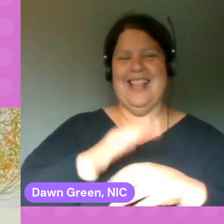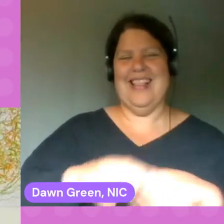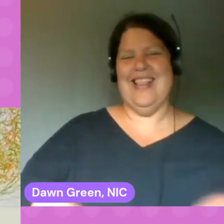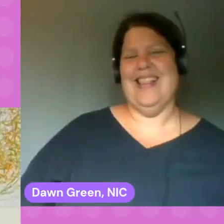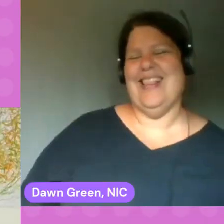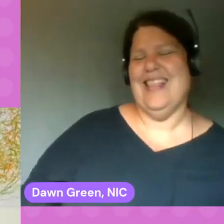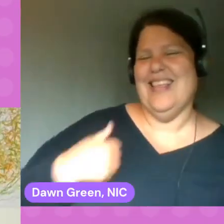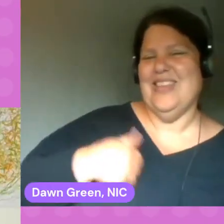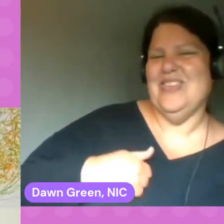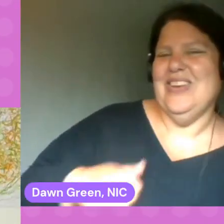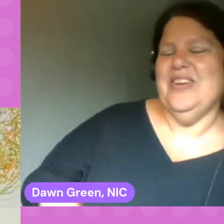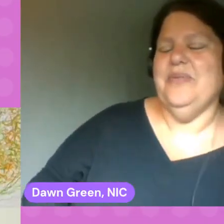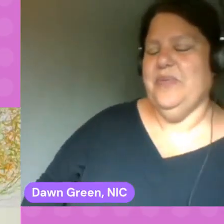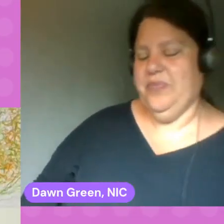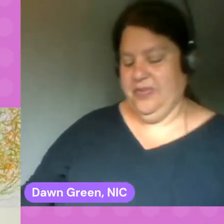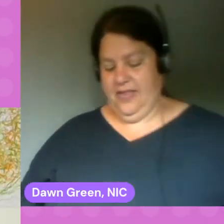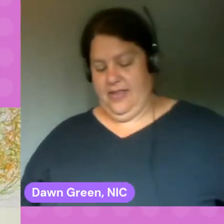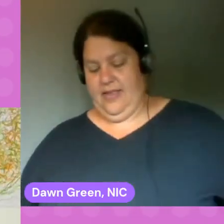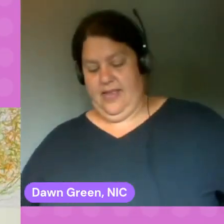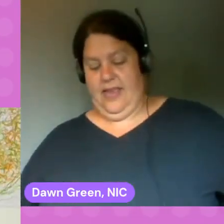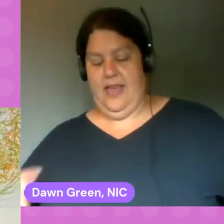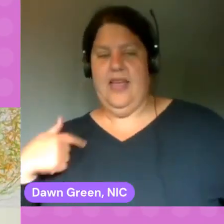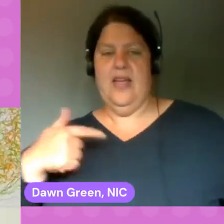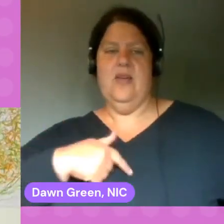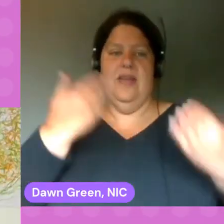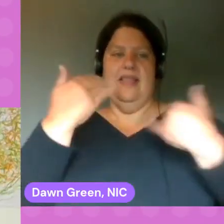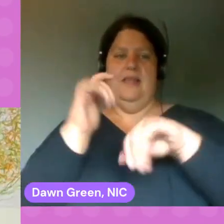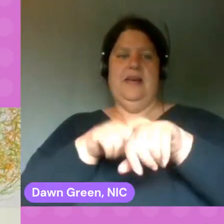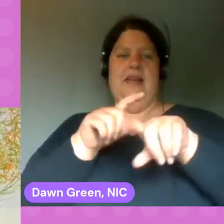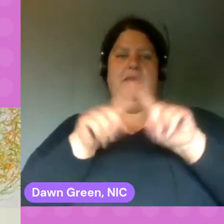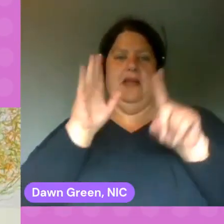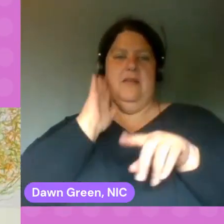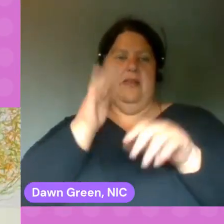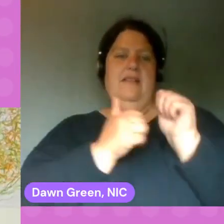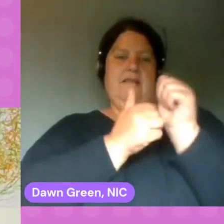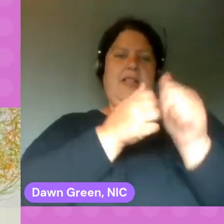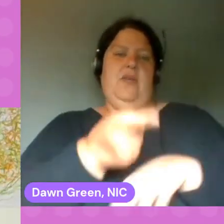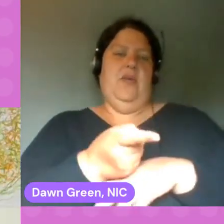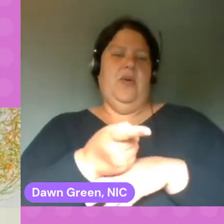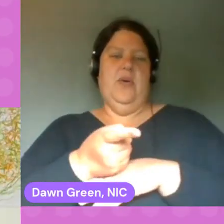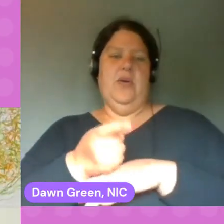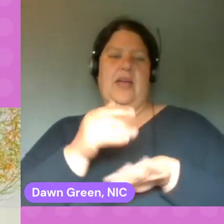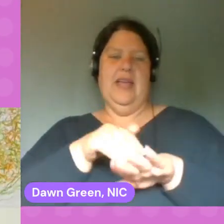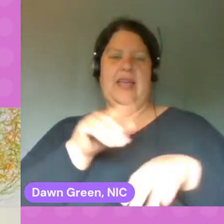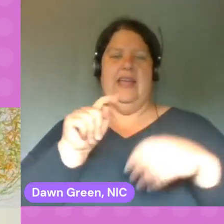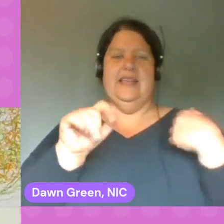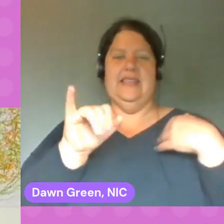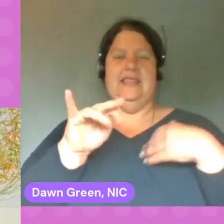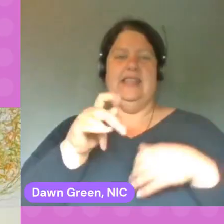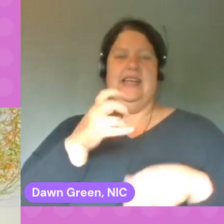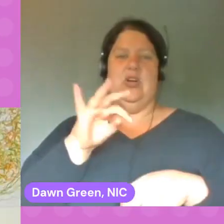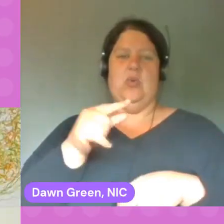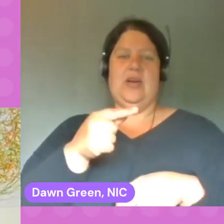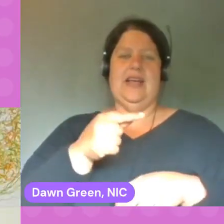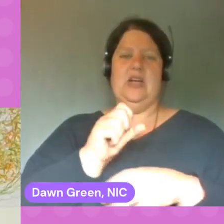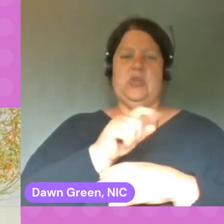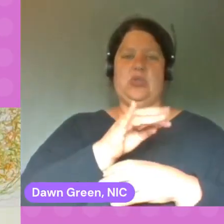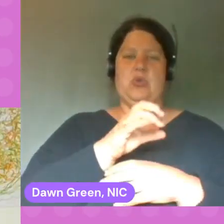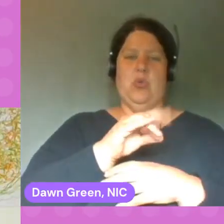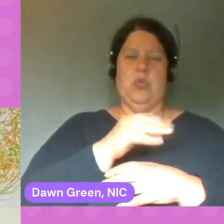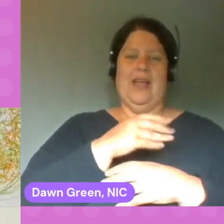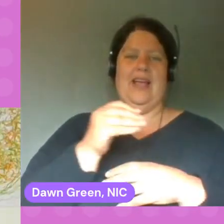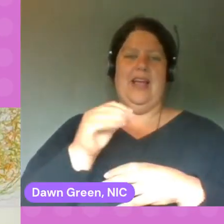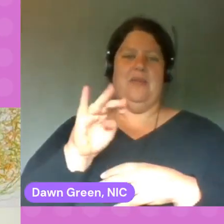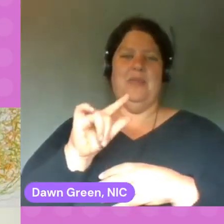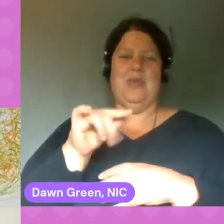sorry, Ryoko. No, just because we don't have so much time, but we'll be following you all yeah, at the Tinkering Studio and at the blog, and we'll see what